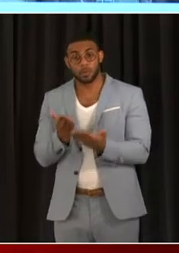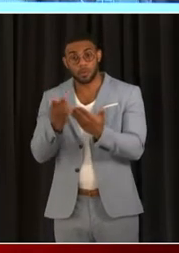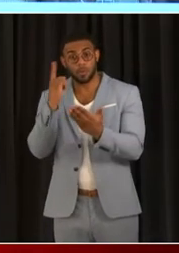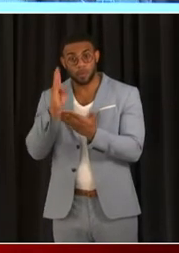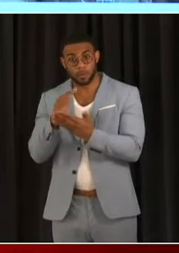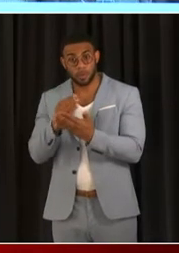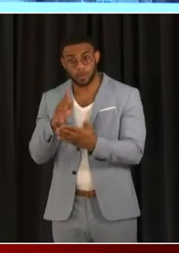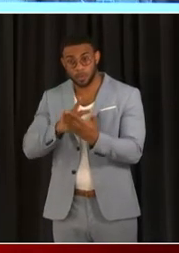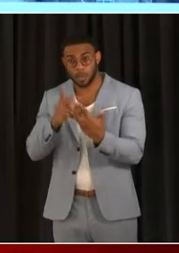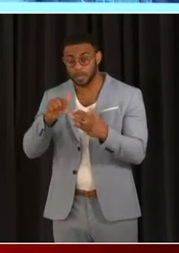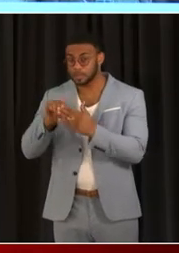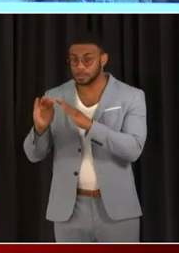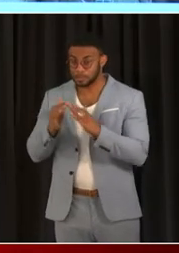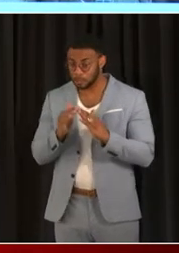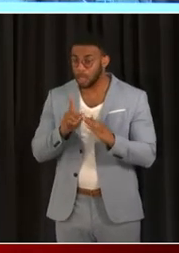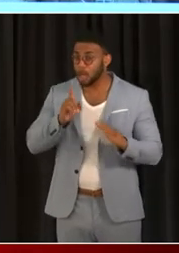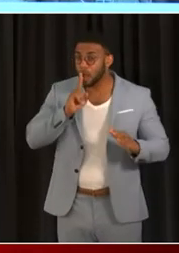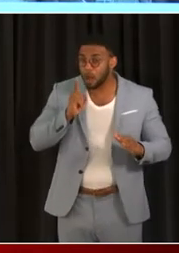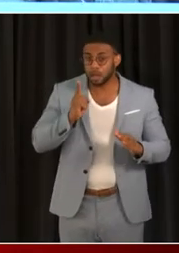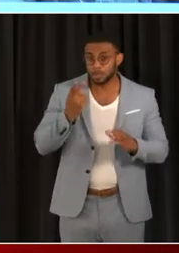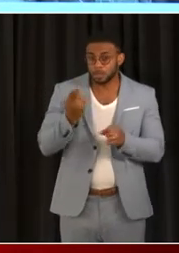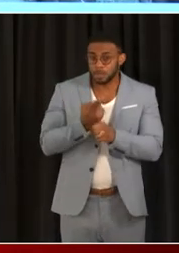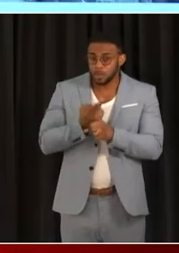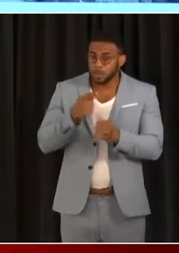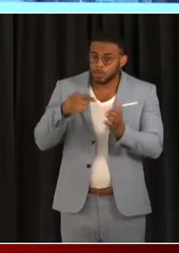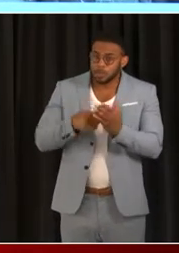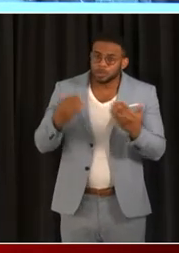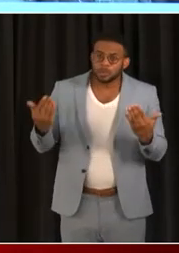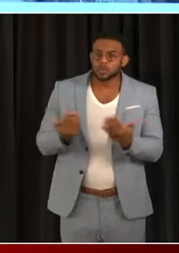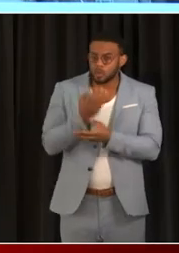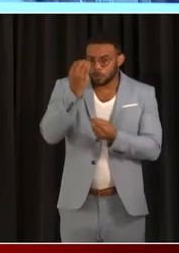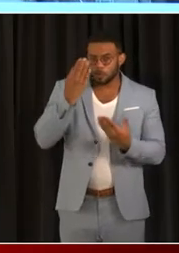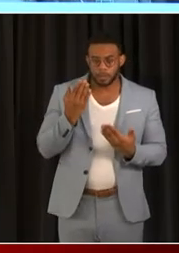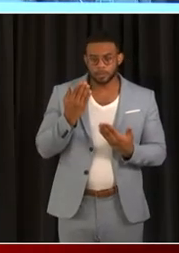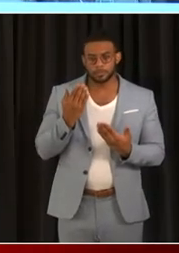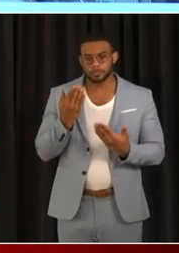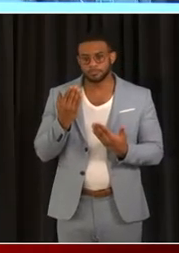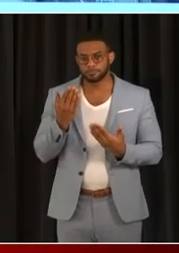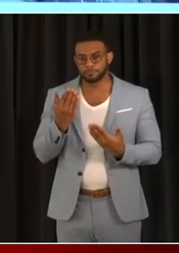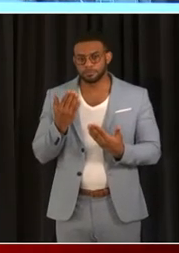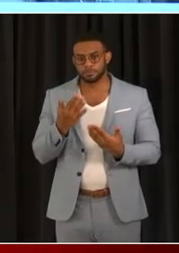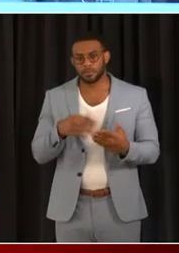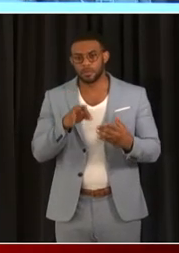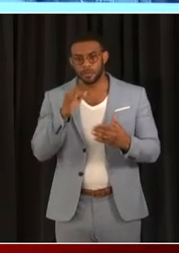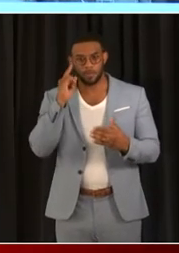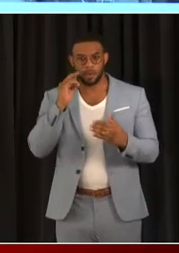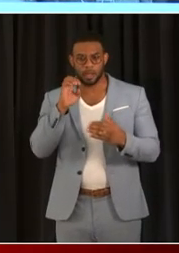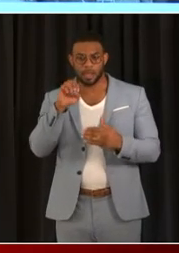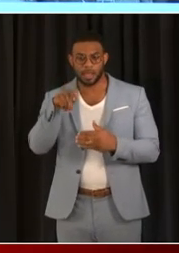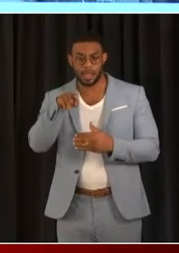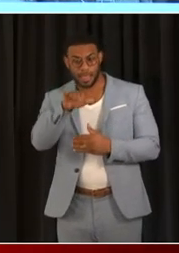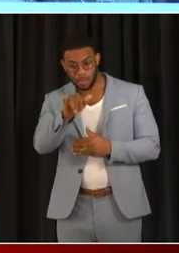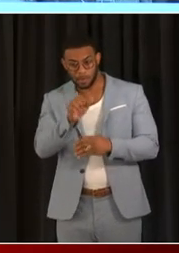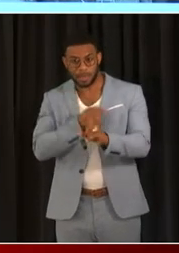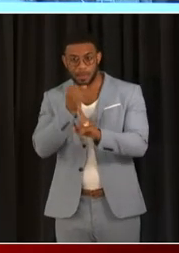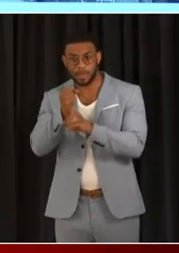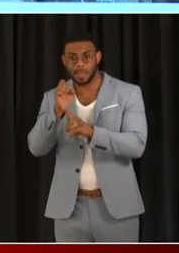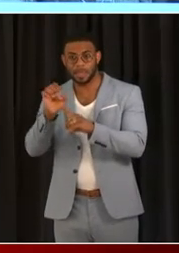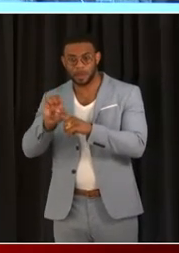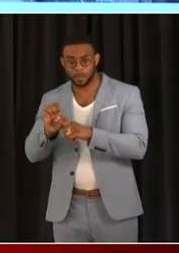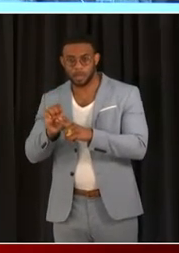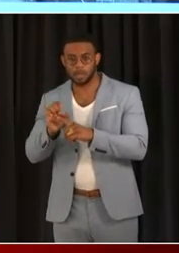for development projects in the city are already using this new designation, which prioritizes equity impact enterprises on